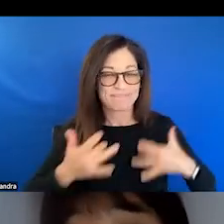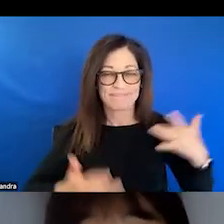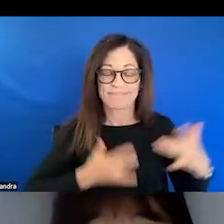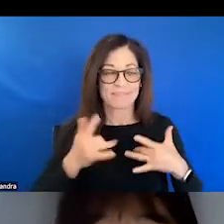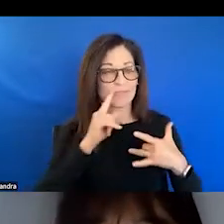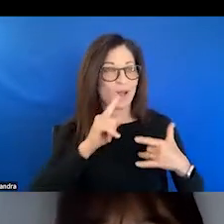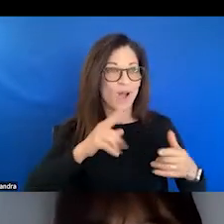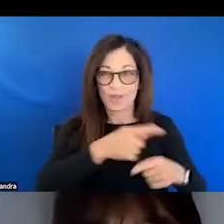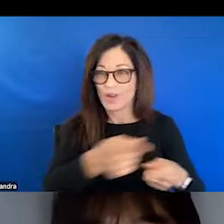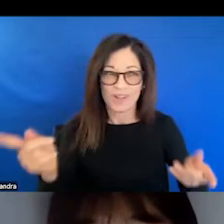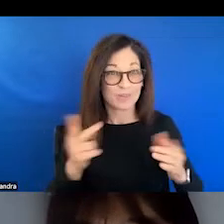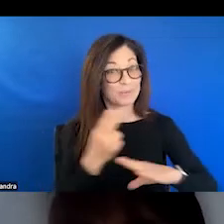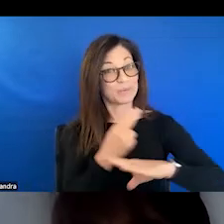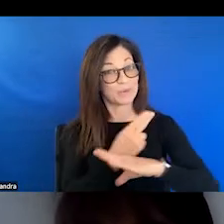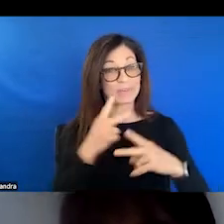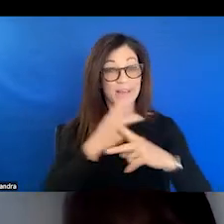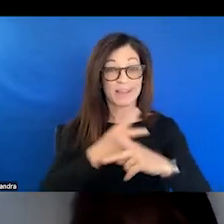all of you to use the calculator.